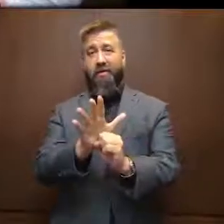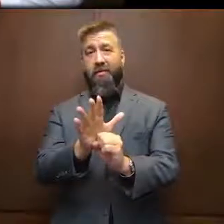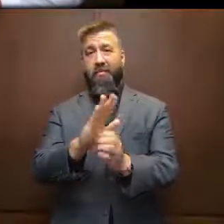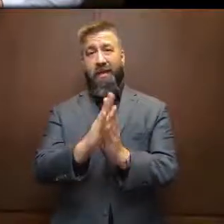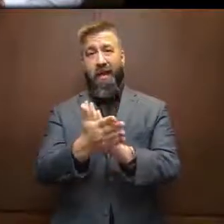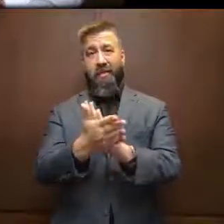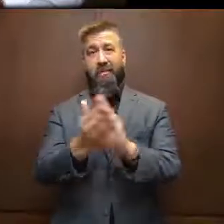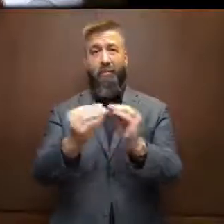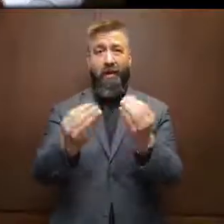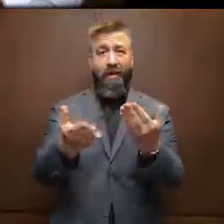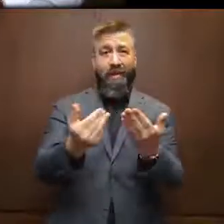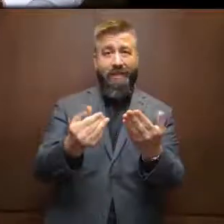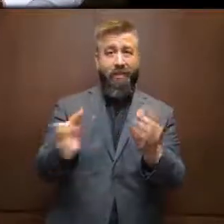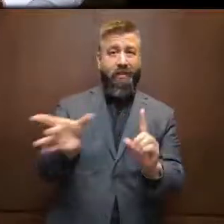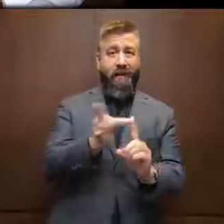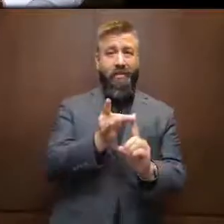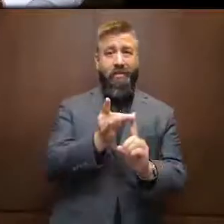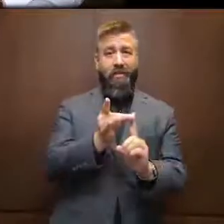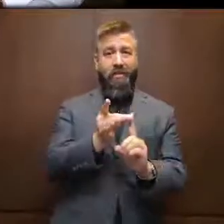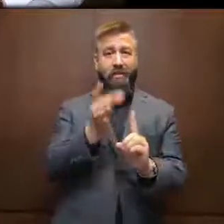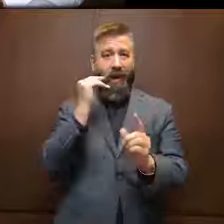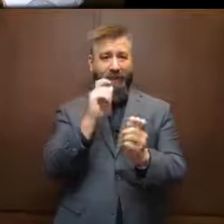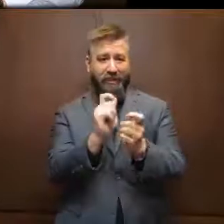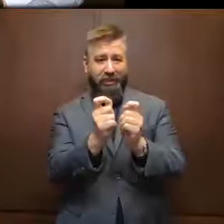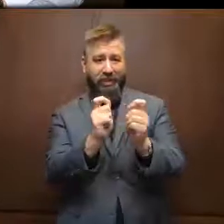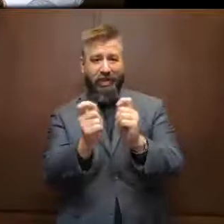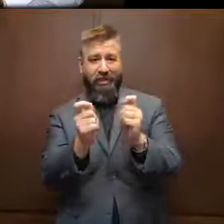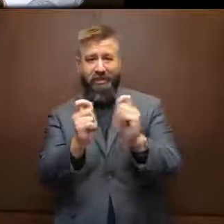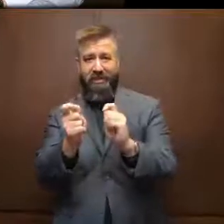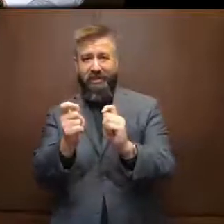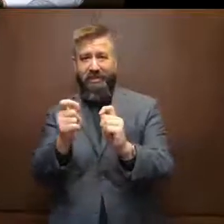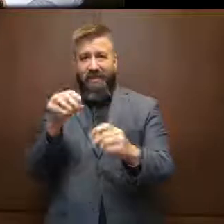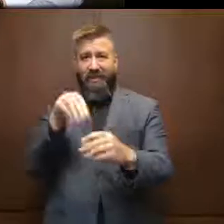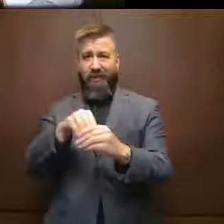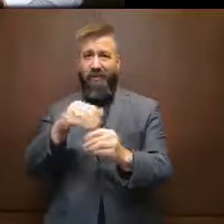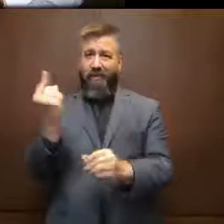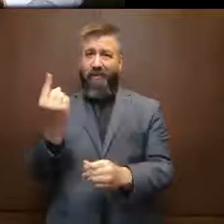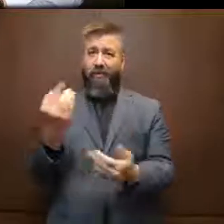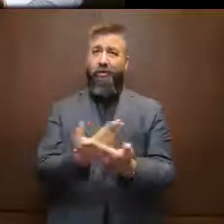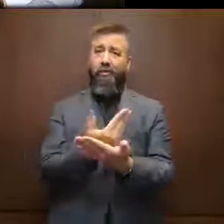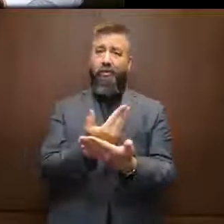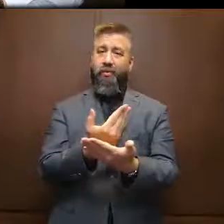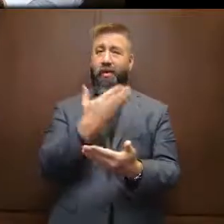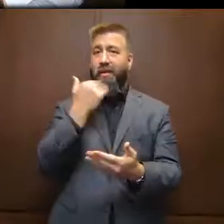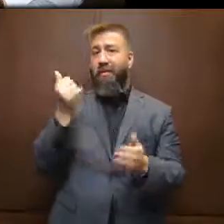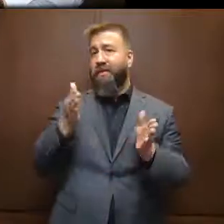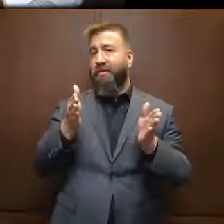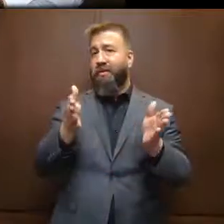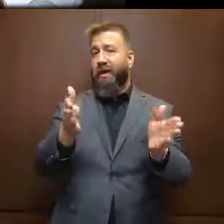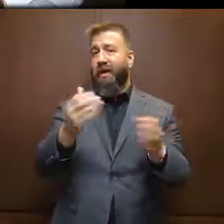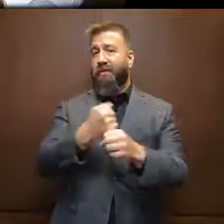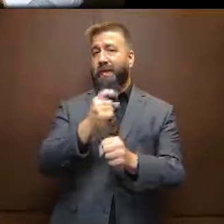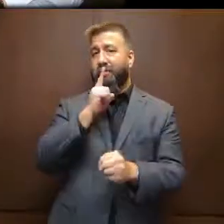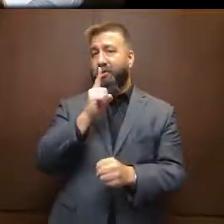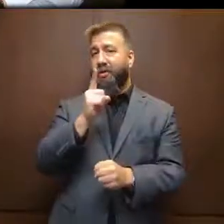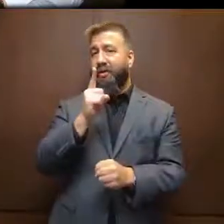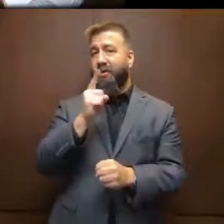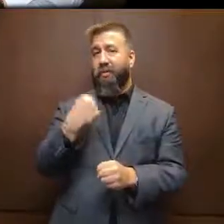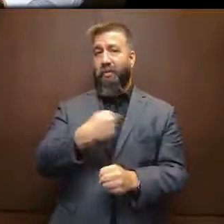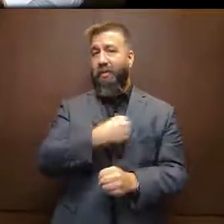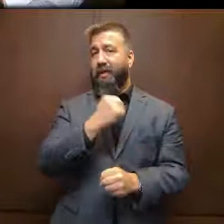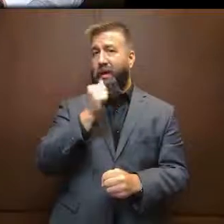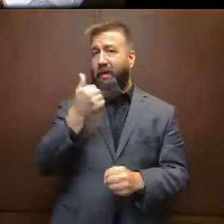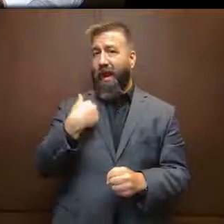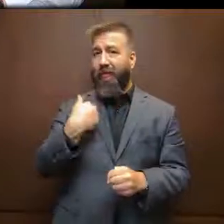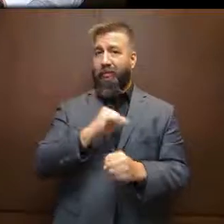catch as it's morphing into something new. So The best way to make sure that we don't have